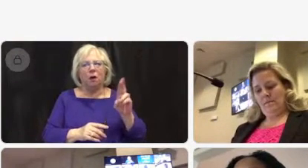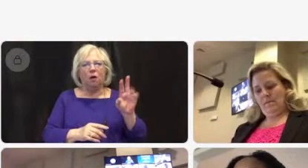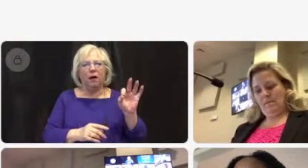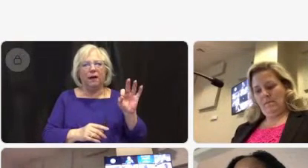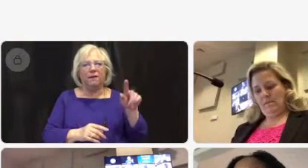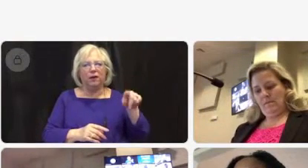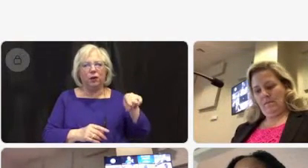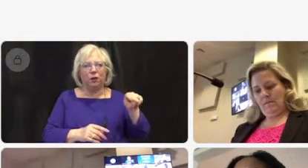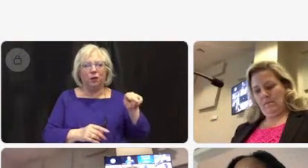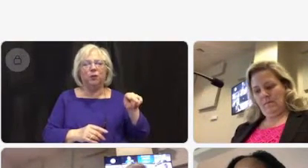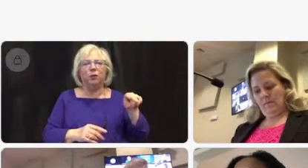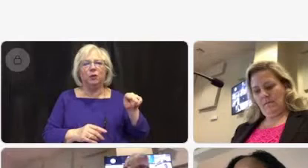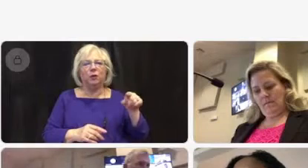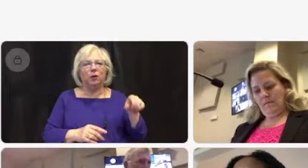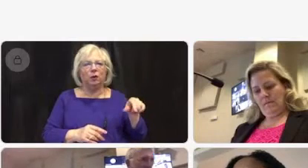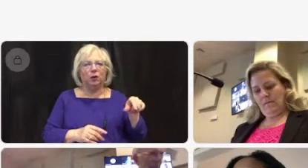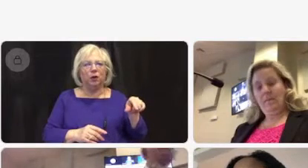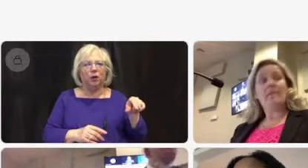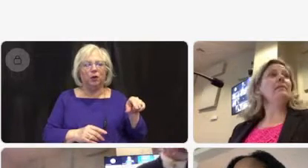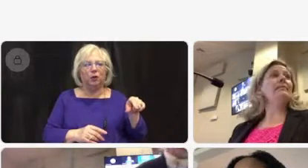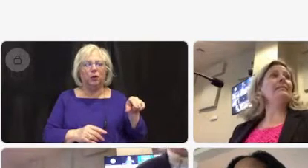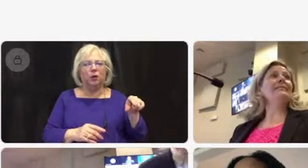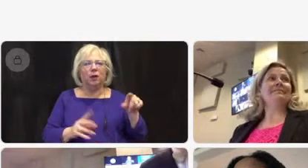RFQ. This wasn't, can you get a little,